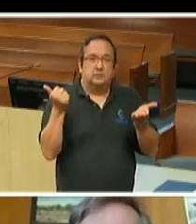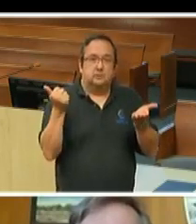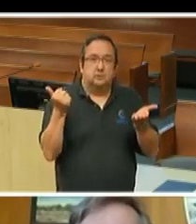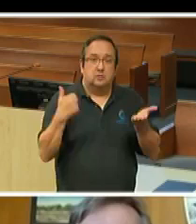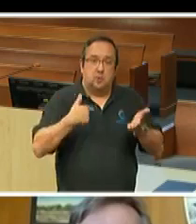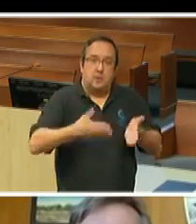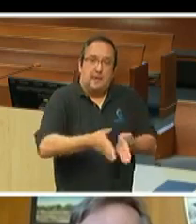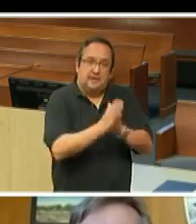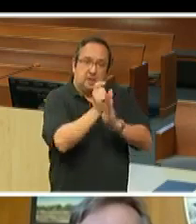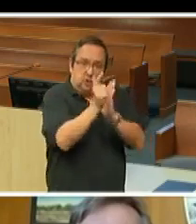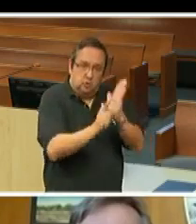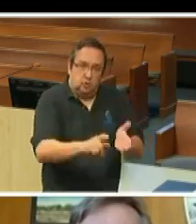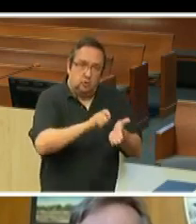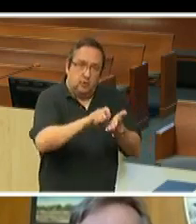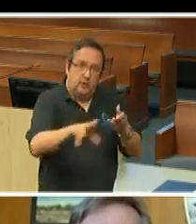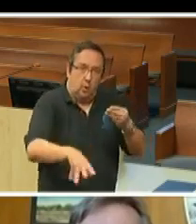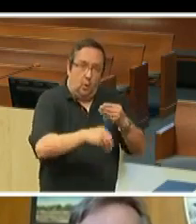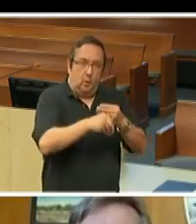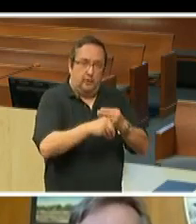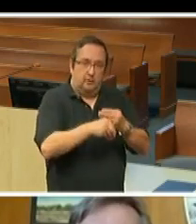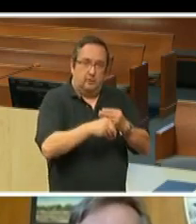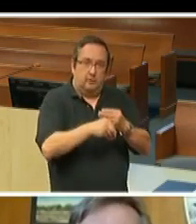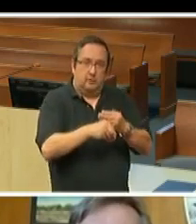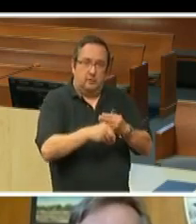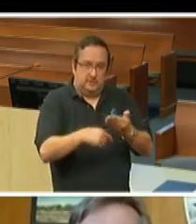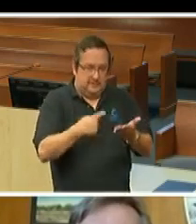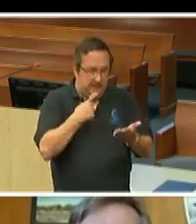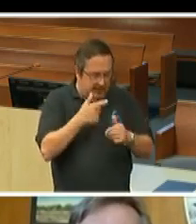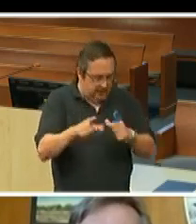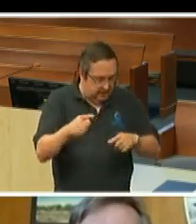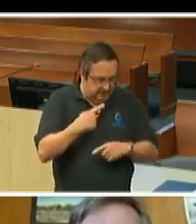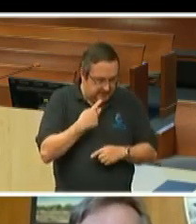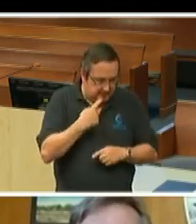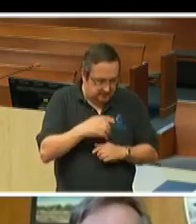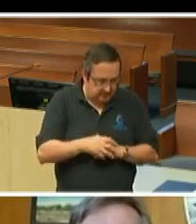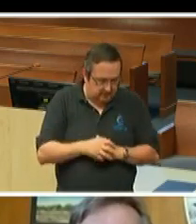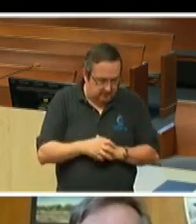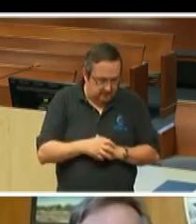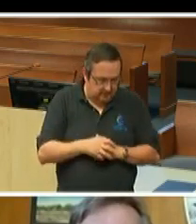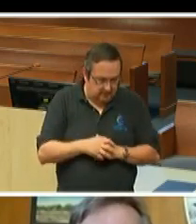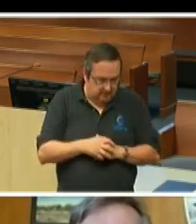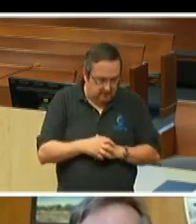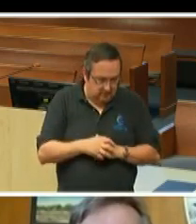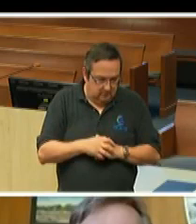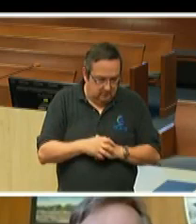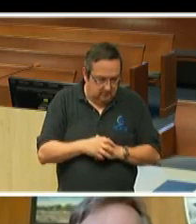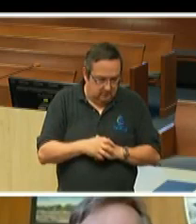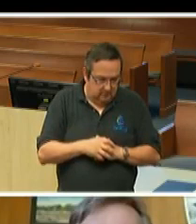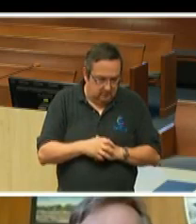order is the following language, and that is: